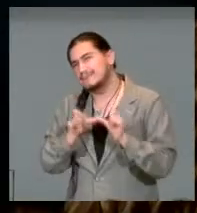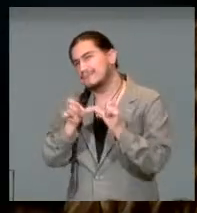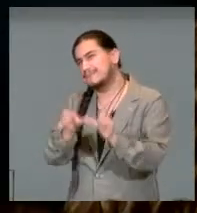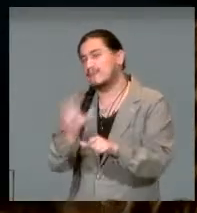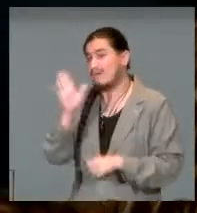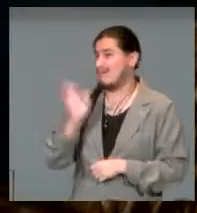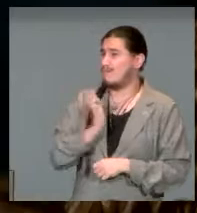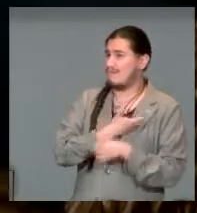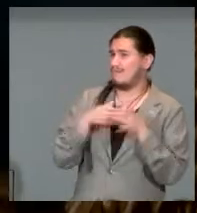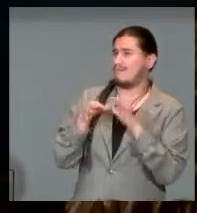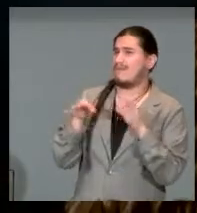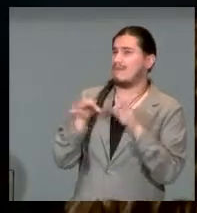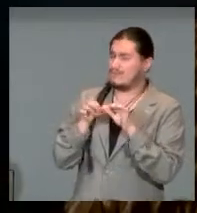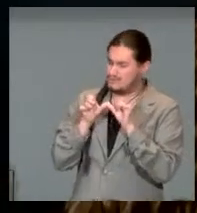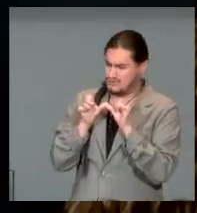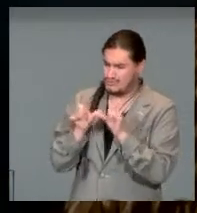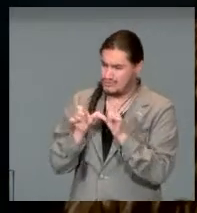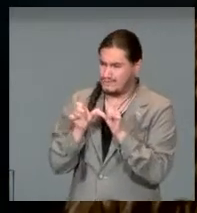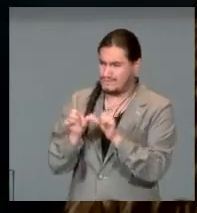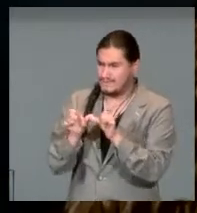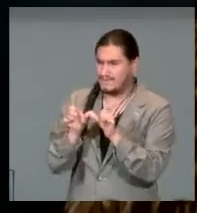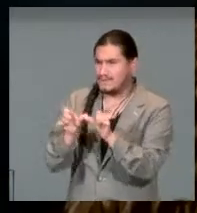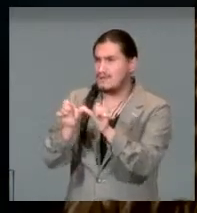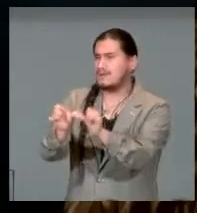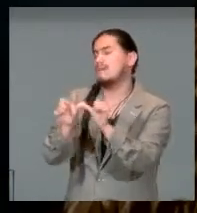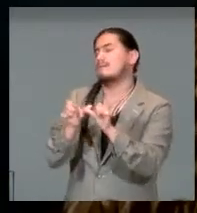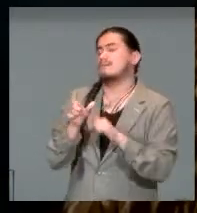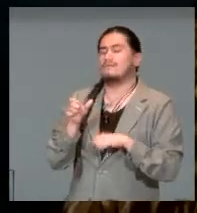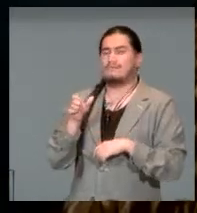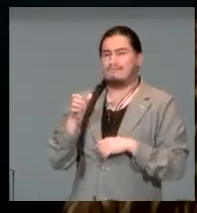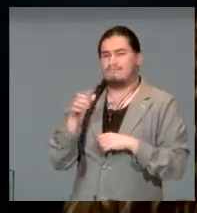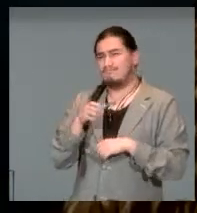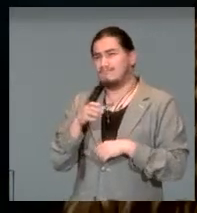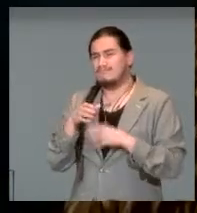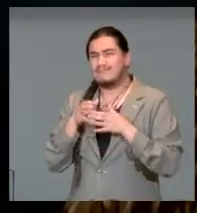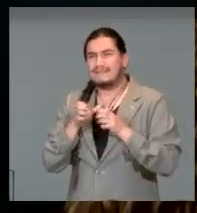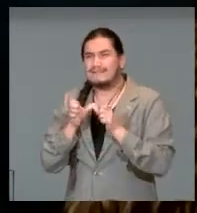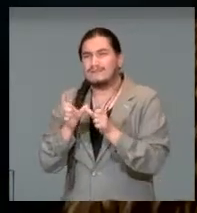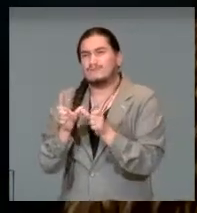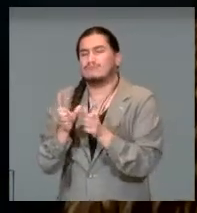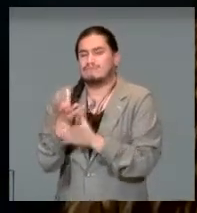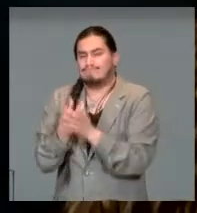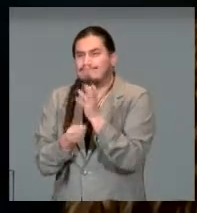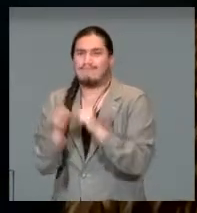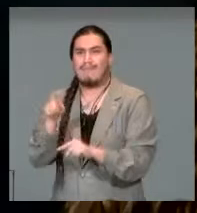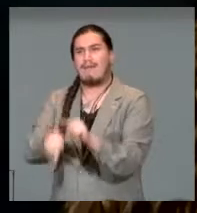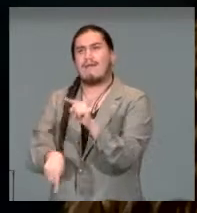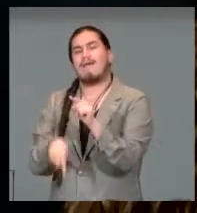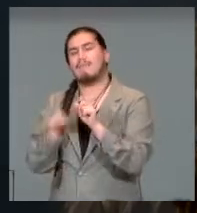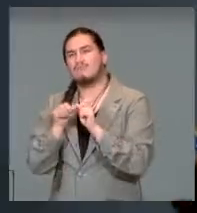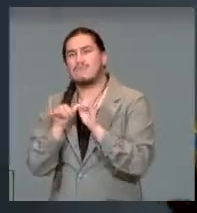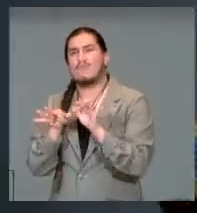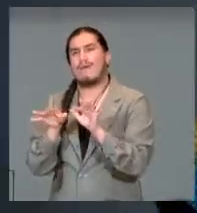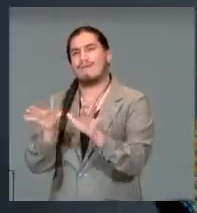language, persistent as any timeless black hole, radioactive,